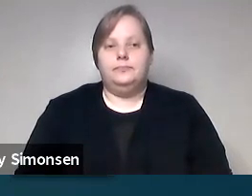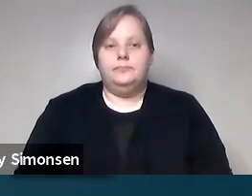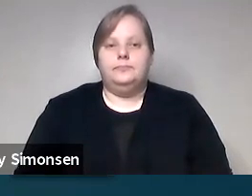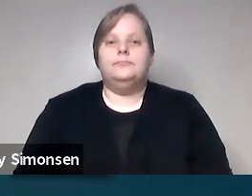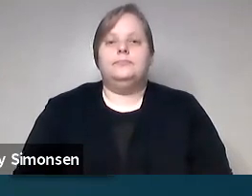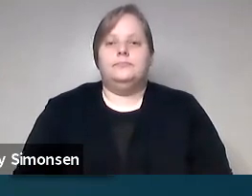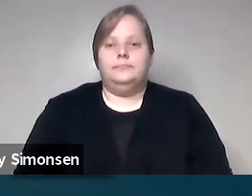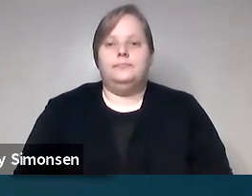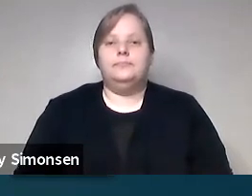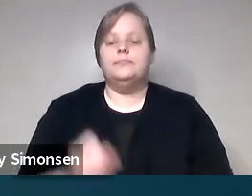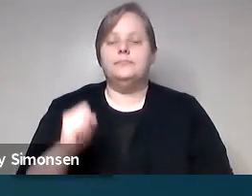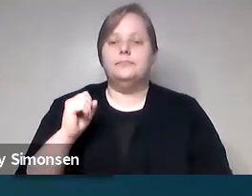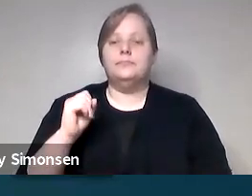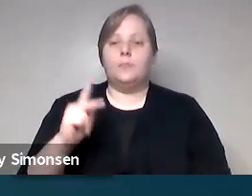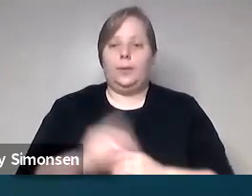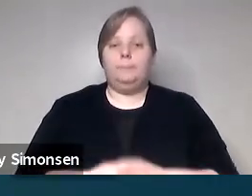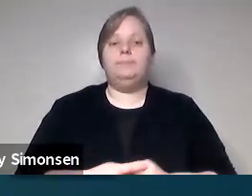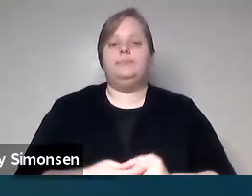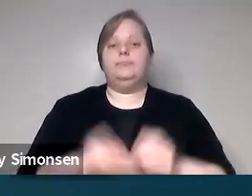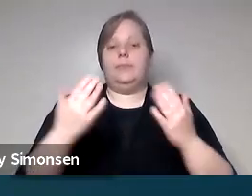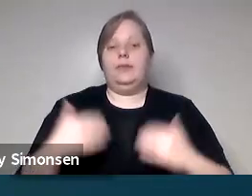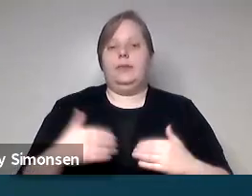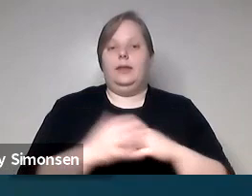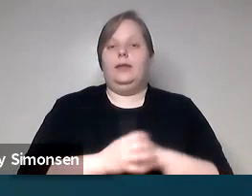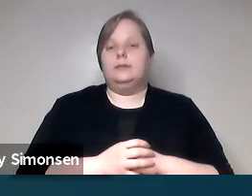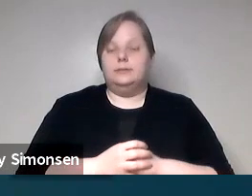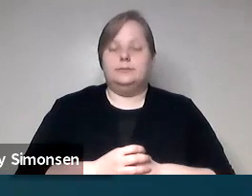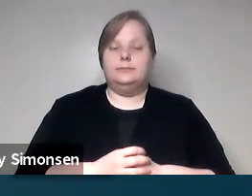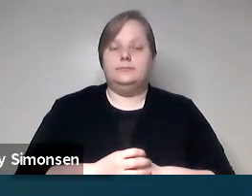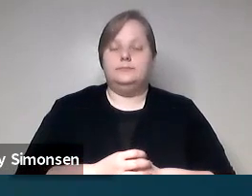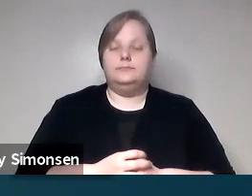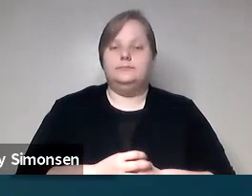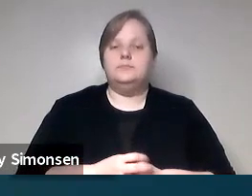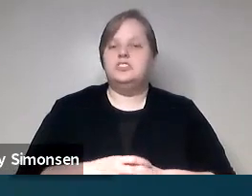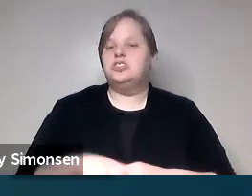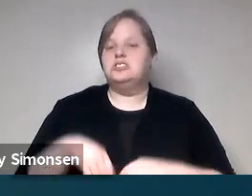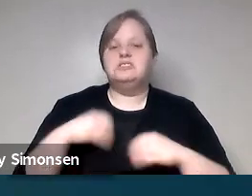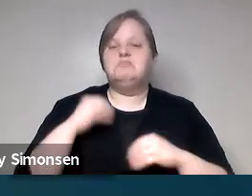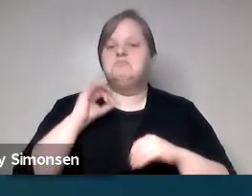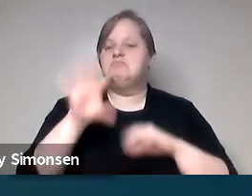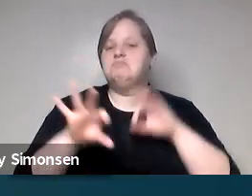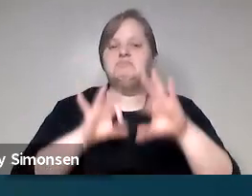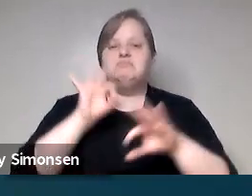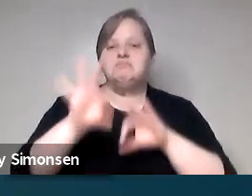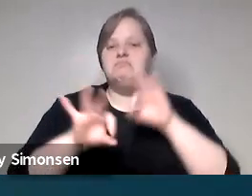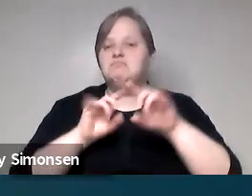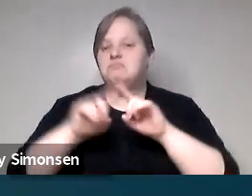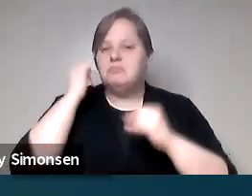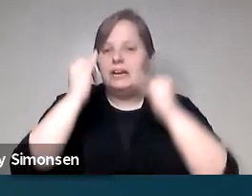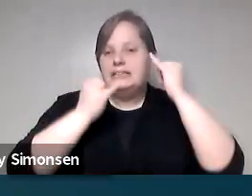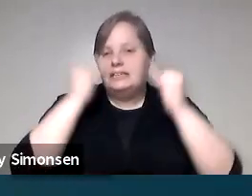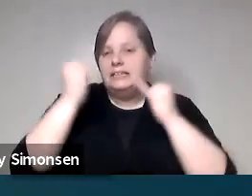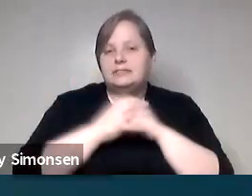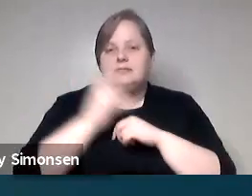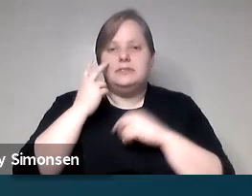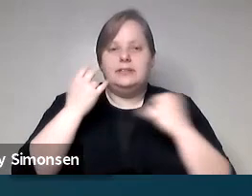Right. I'm going to go on to the next set of slides here and just give you some ideas. As you can see, we're going to